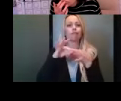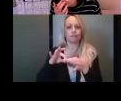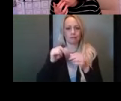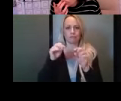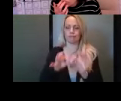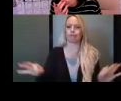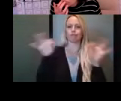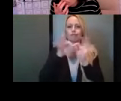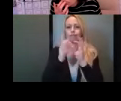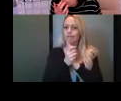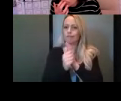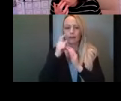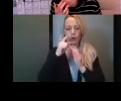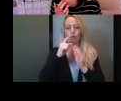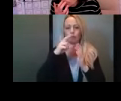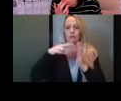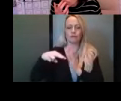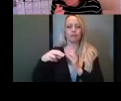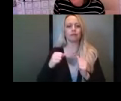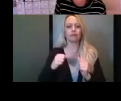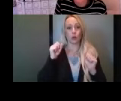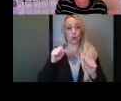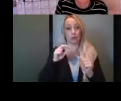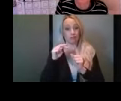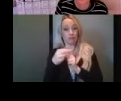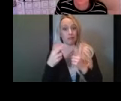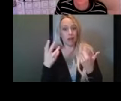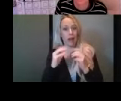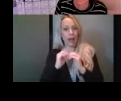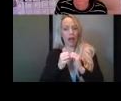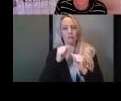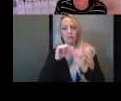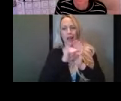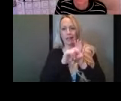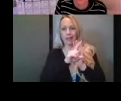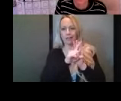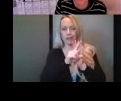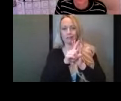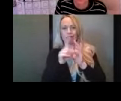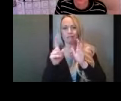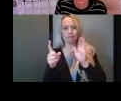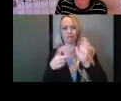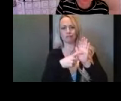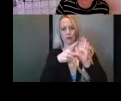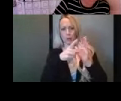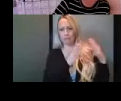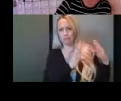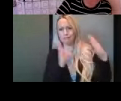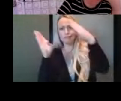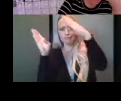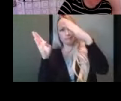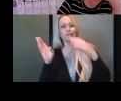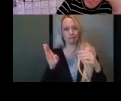for skilled reading. We can look at this in one way, for example, by identifying these pathways, for example, the arcuate fasciculus in